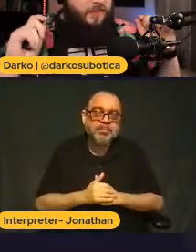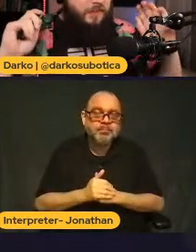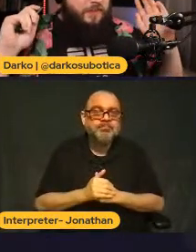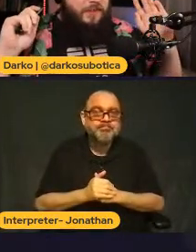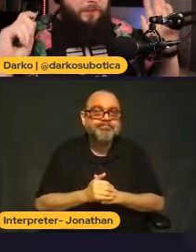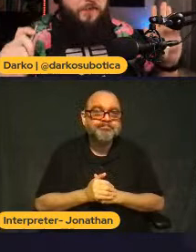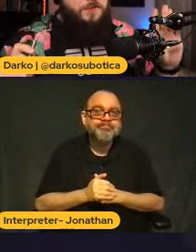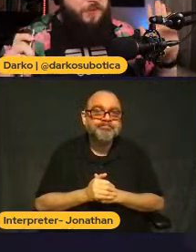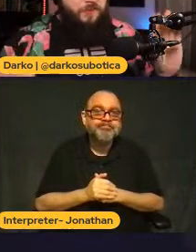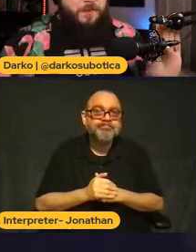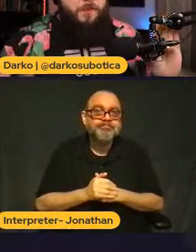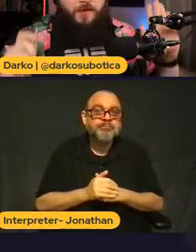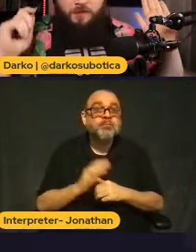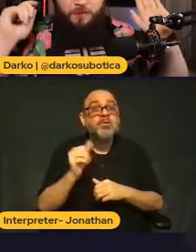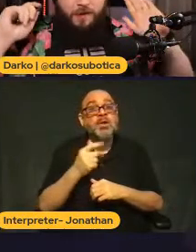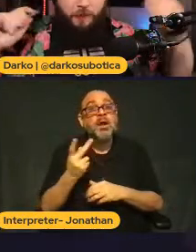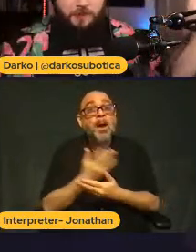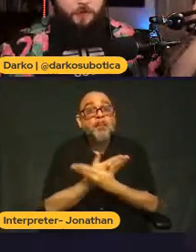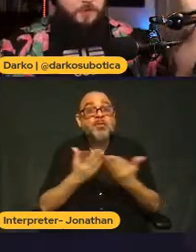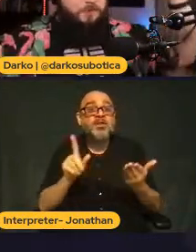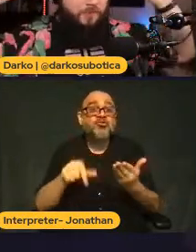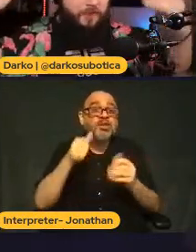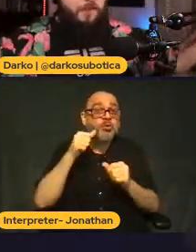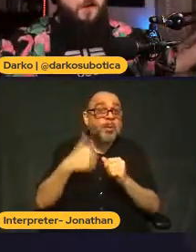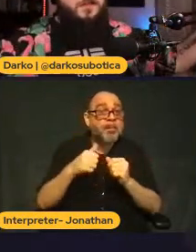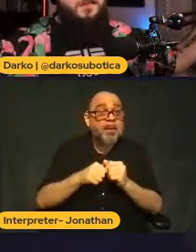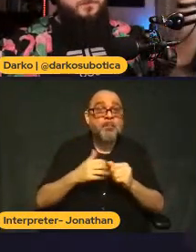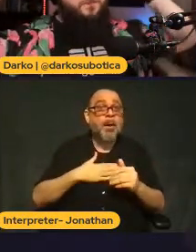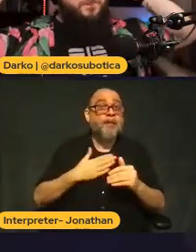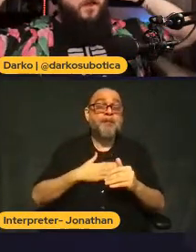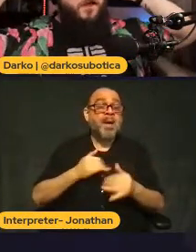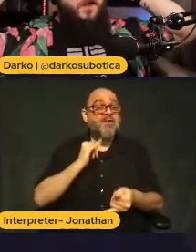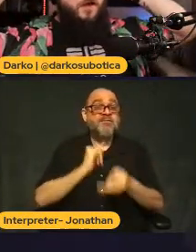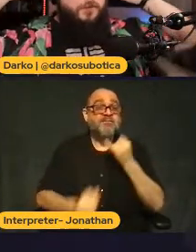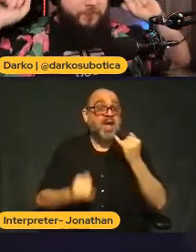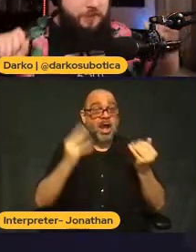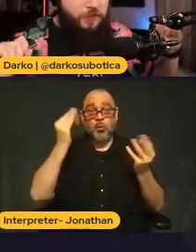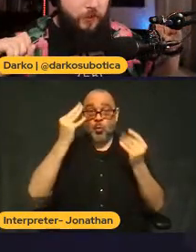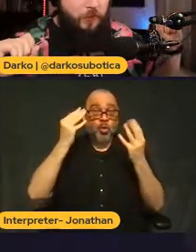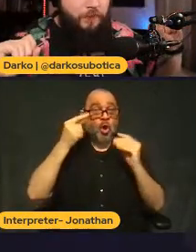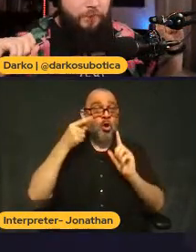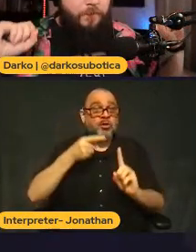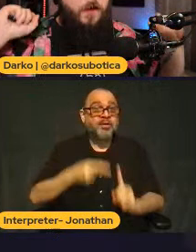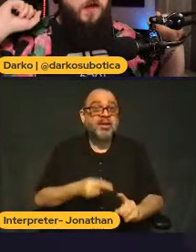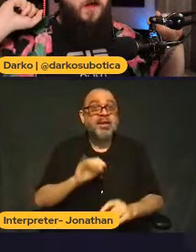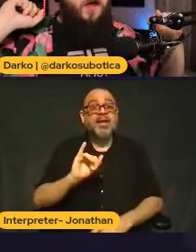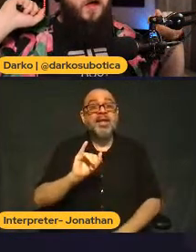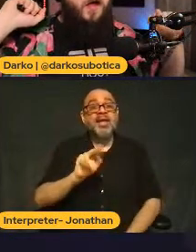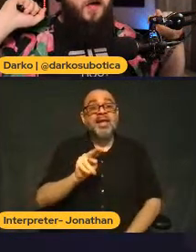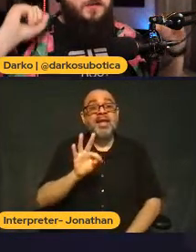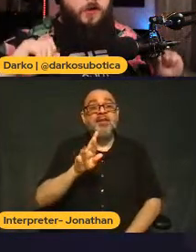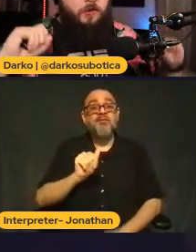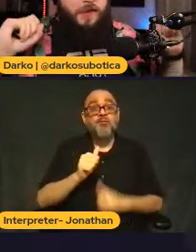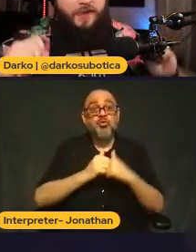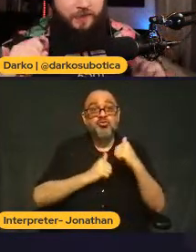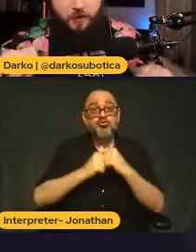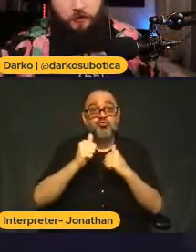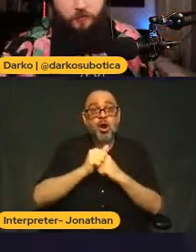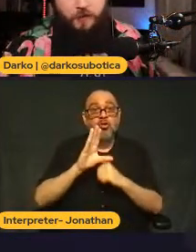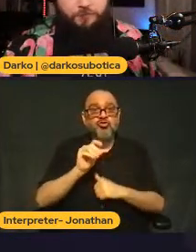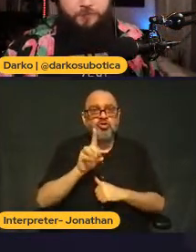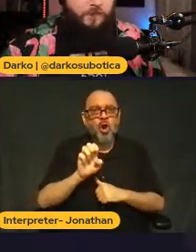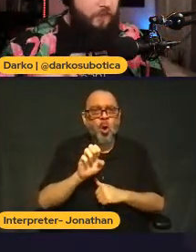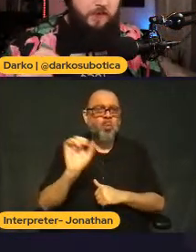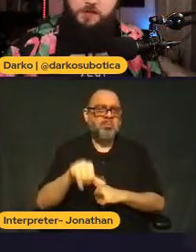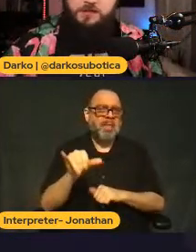just a couple of things you need to remember. My closing points, my final thoughts. Infrastructure code is code like any other